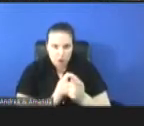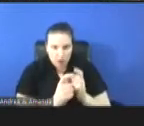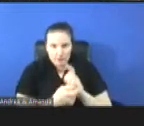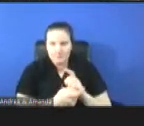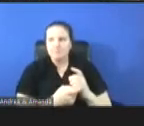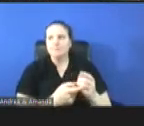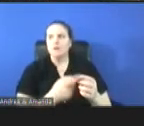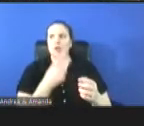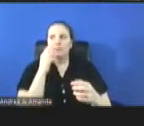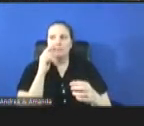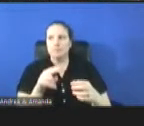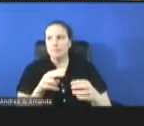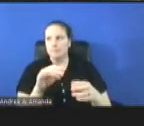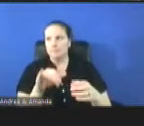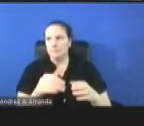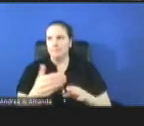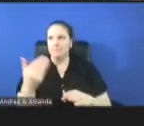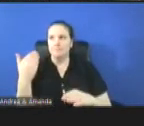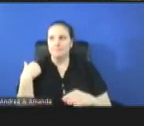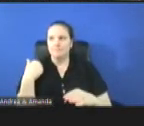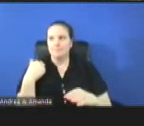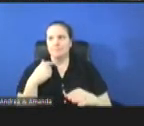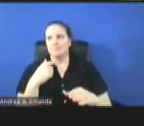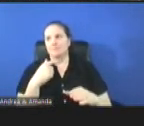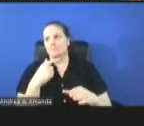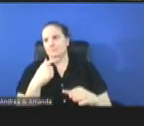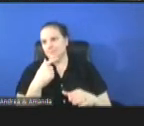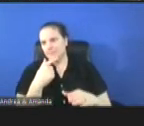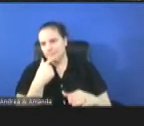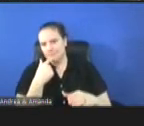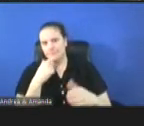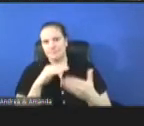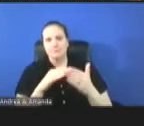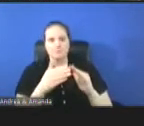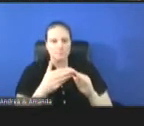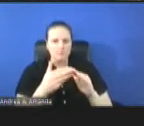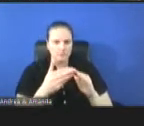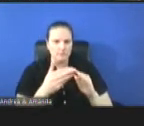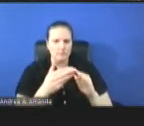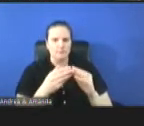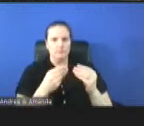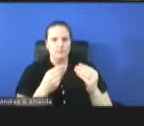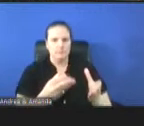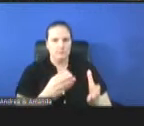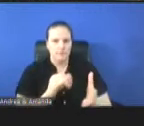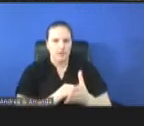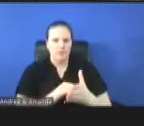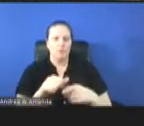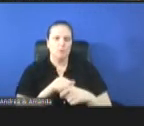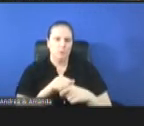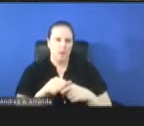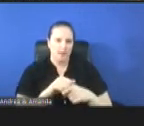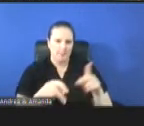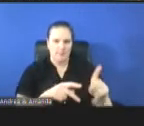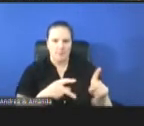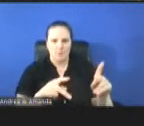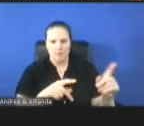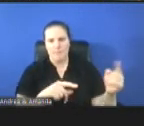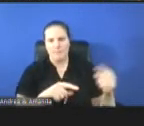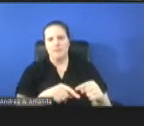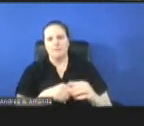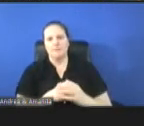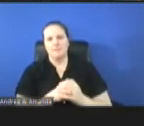look at this before we say this to our community or give this to our, you know, training people that were coming in, to